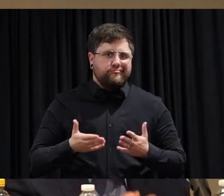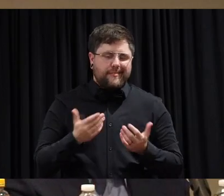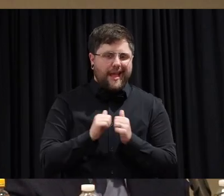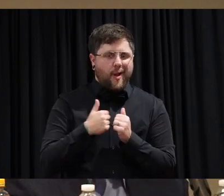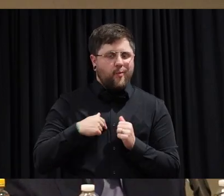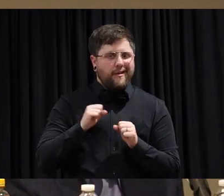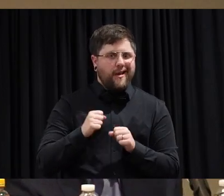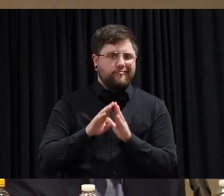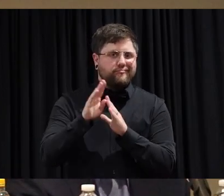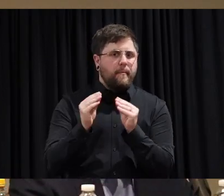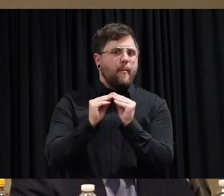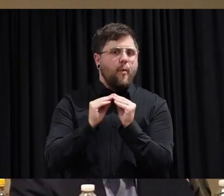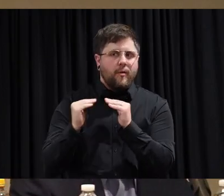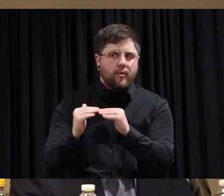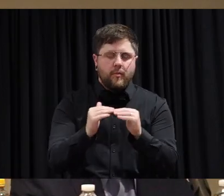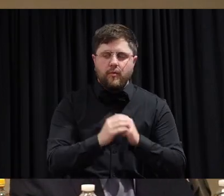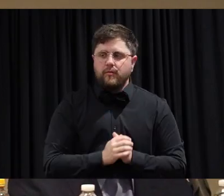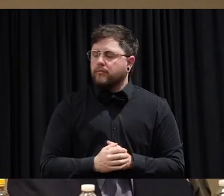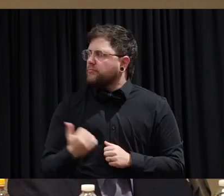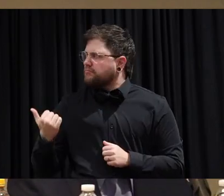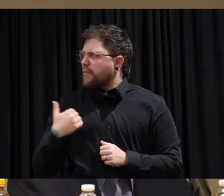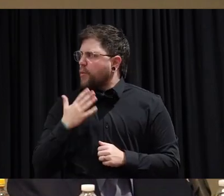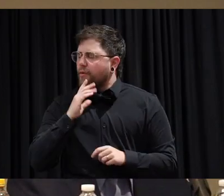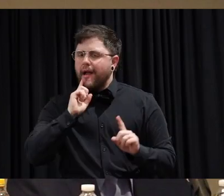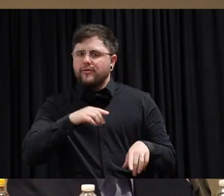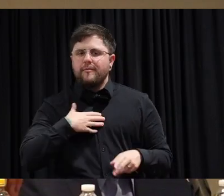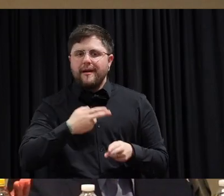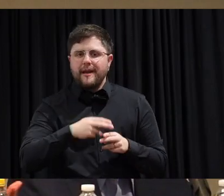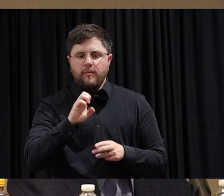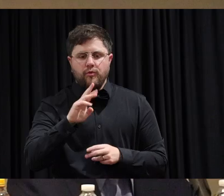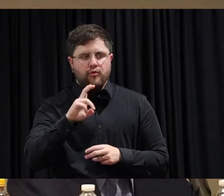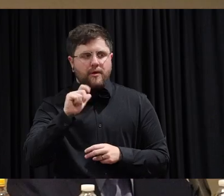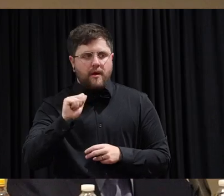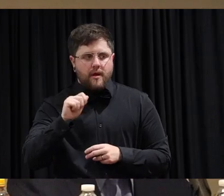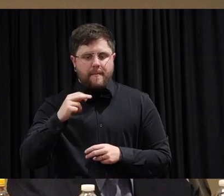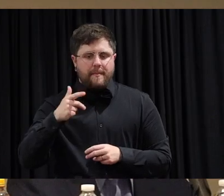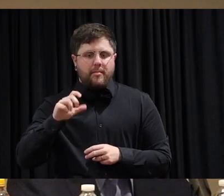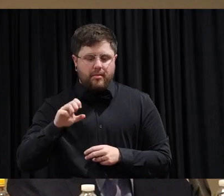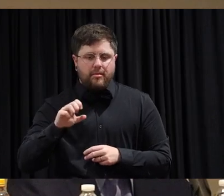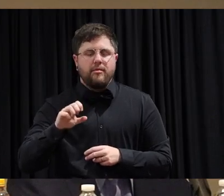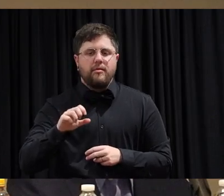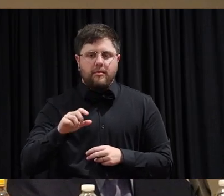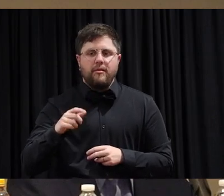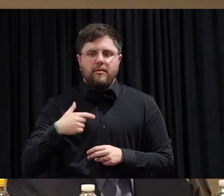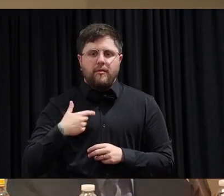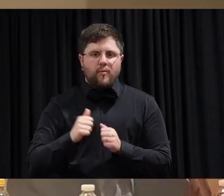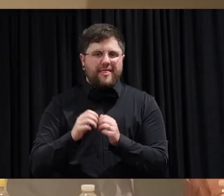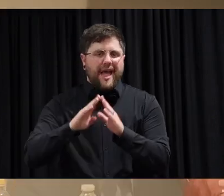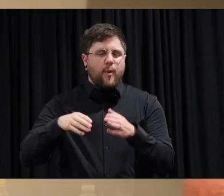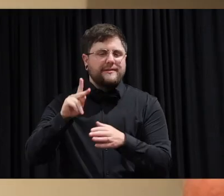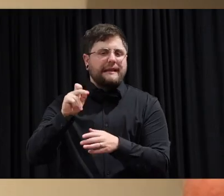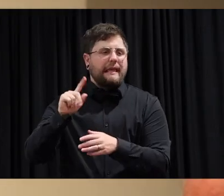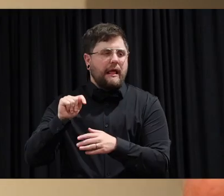Who would like to take that one? I can take that question. And my name is Eureka, by the way, Eureka People, with Housing Kent.